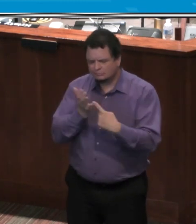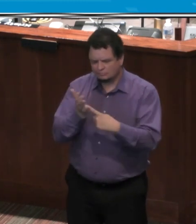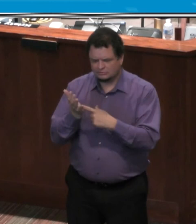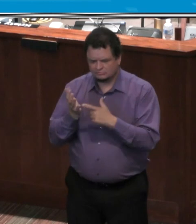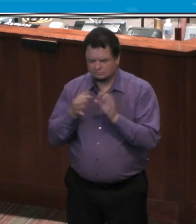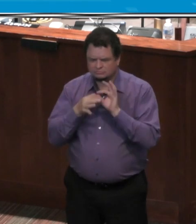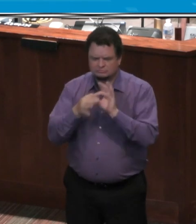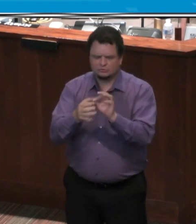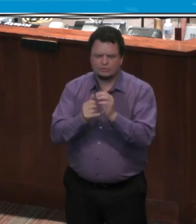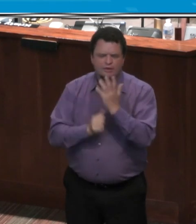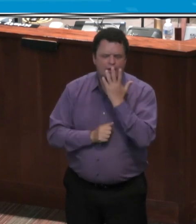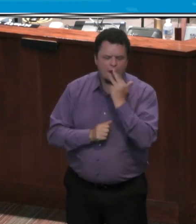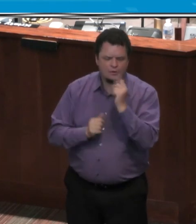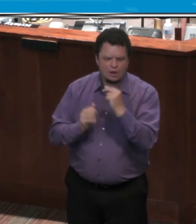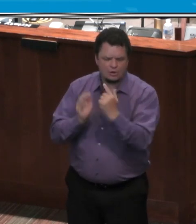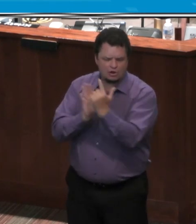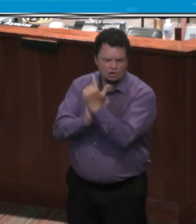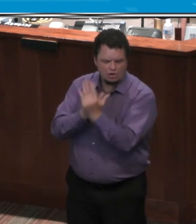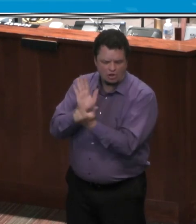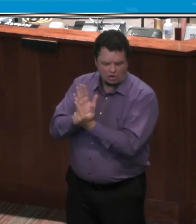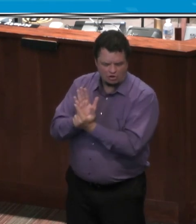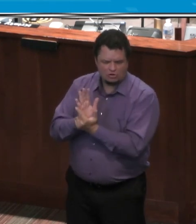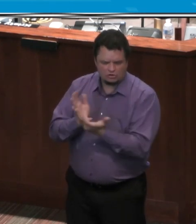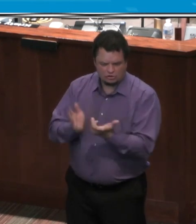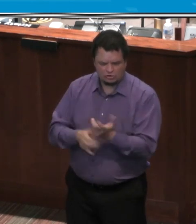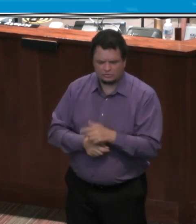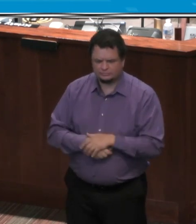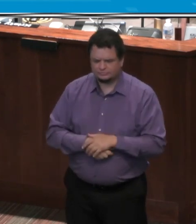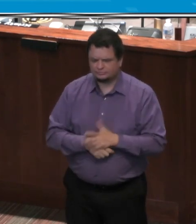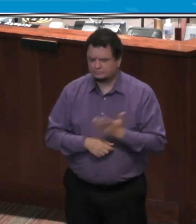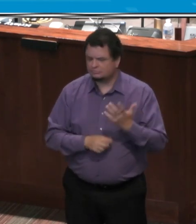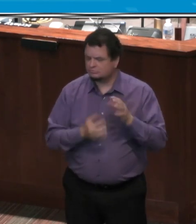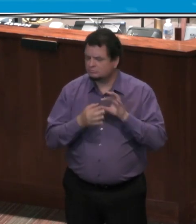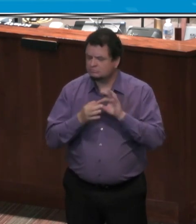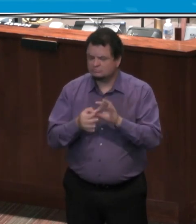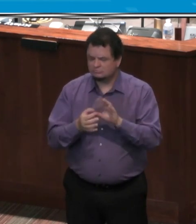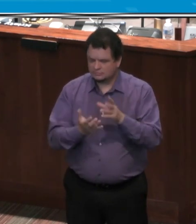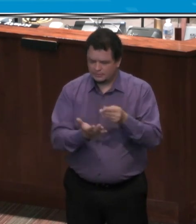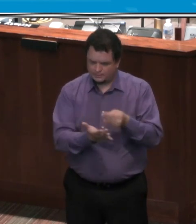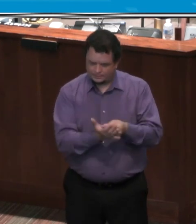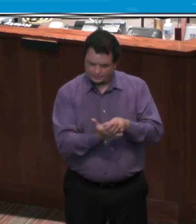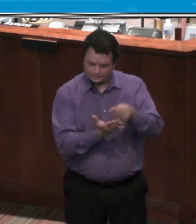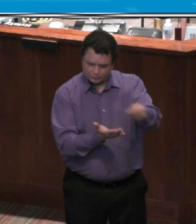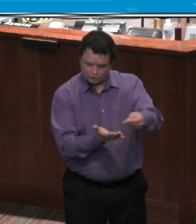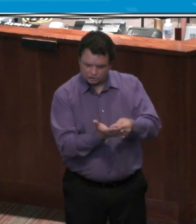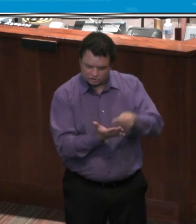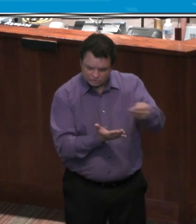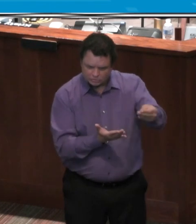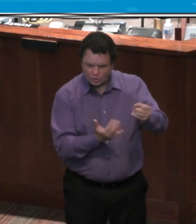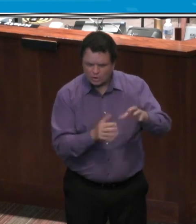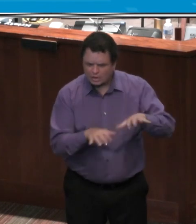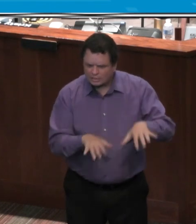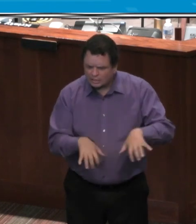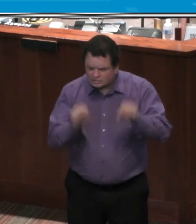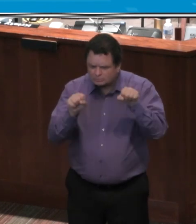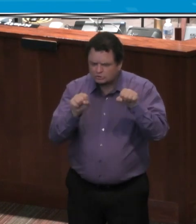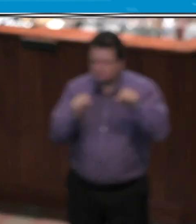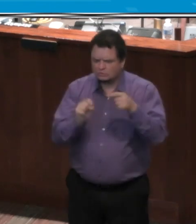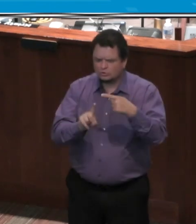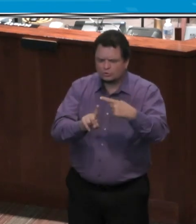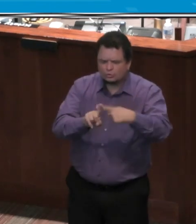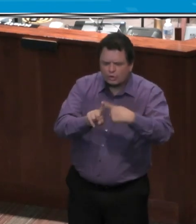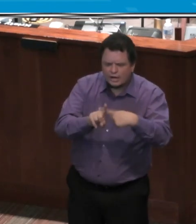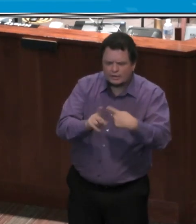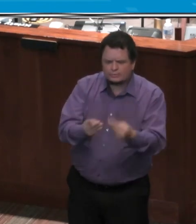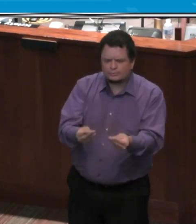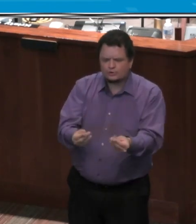246402, the purchase, acquisition, or lease of real property, and 246402-4E,